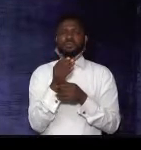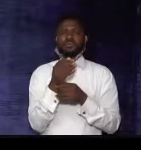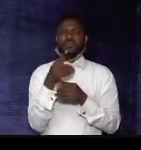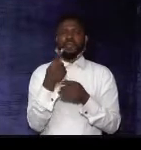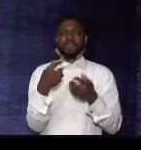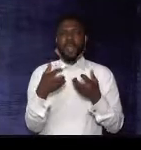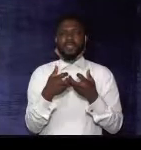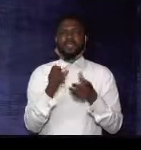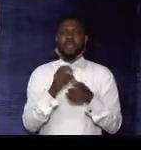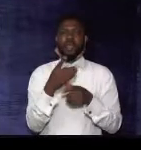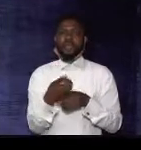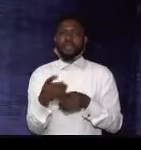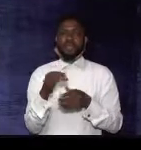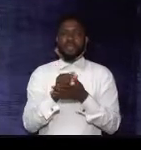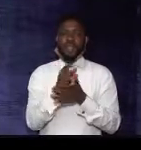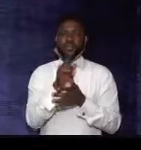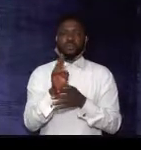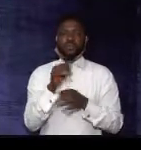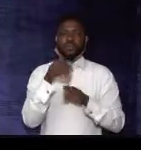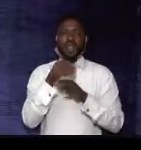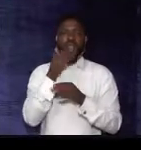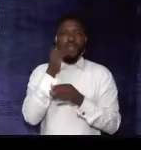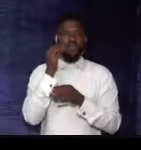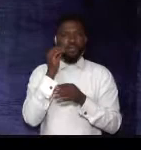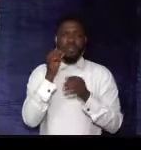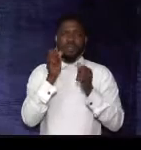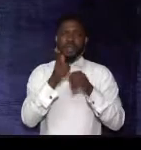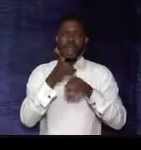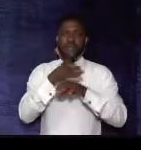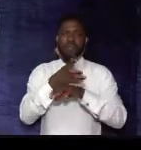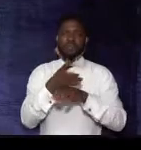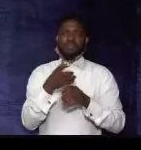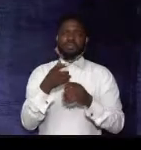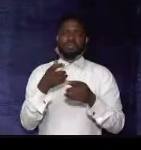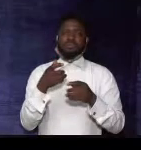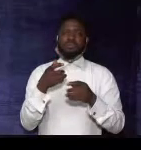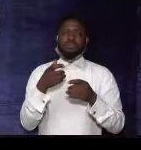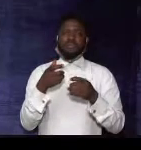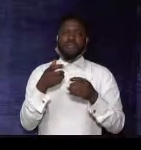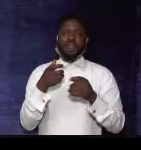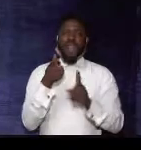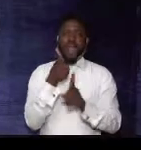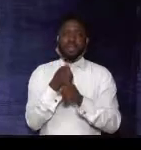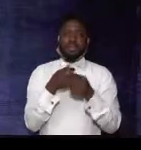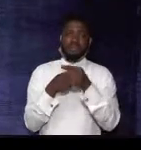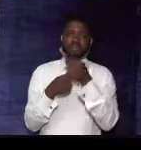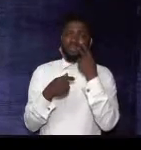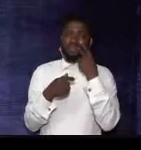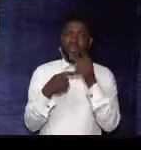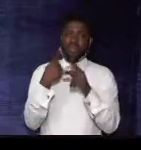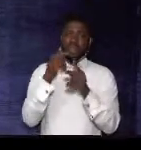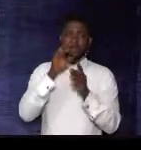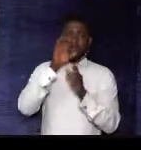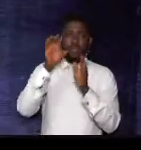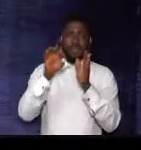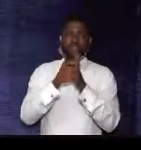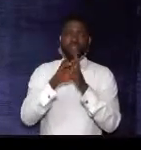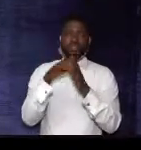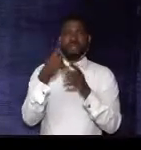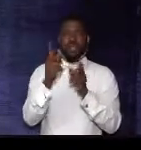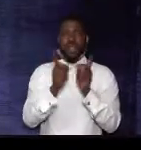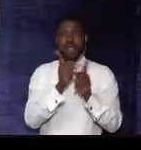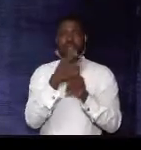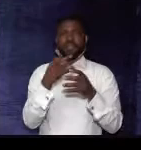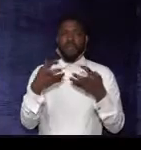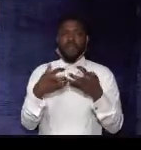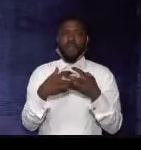all the machines or devices you use at home can cause accidents. And you can see from the picture, the diagram here,